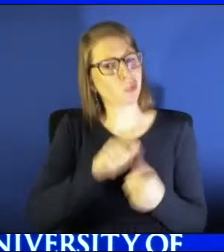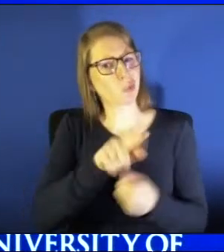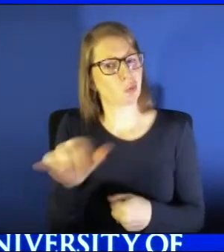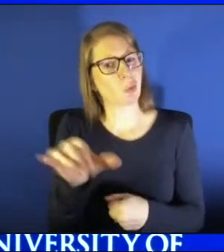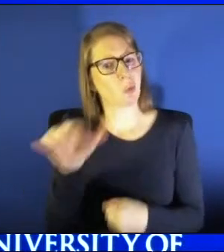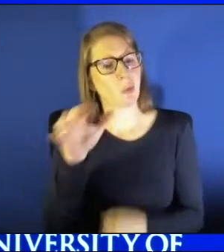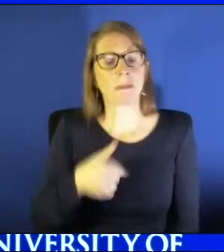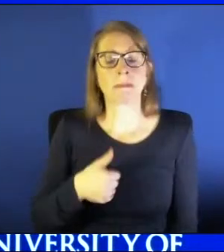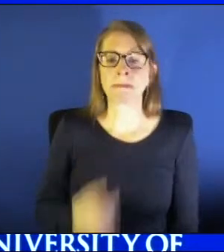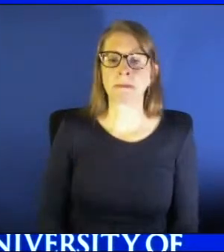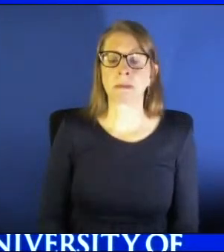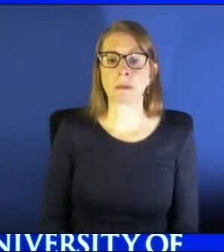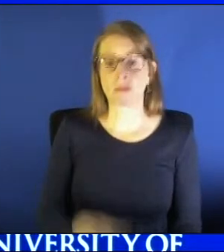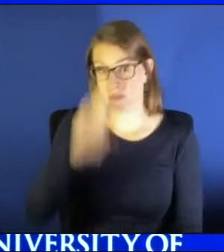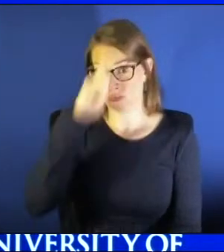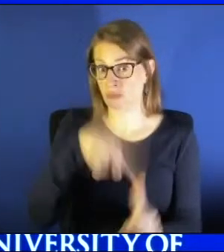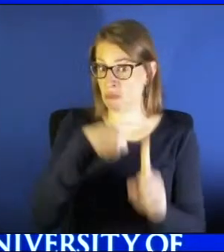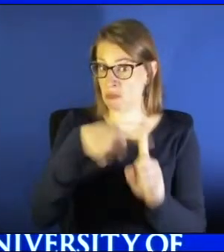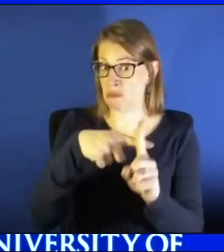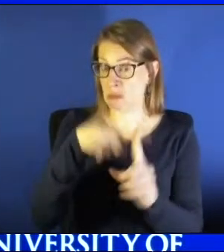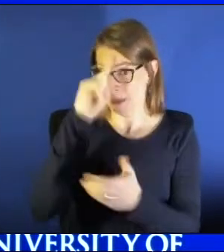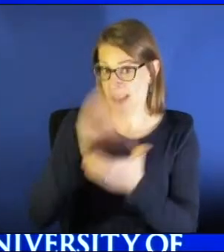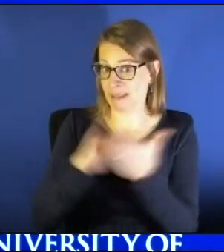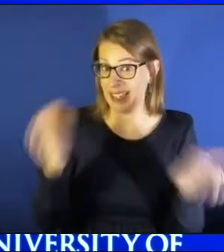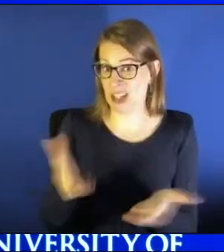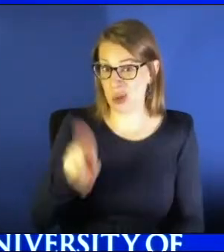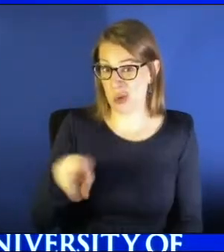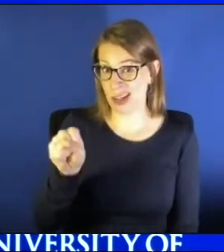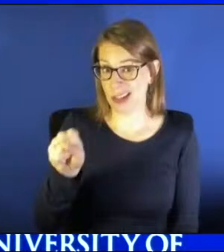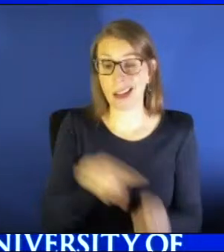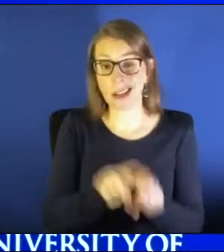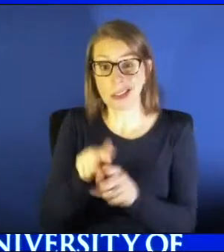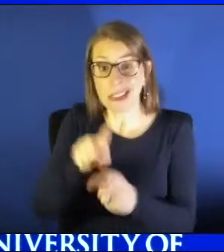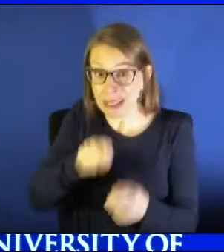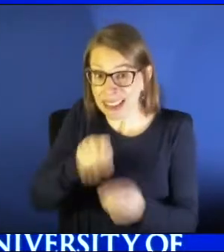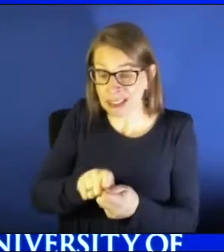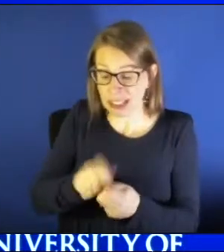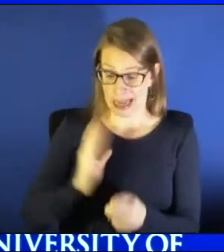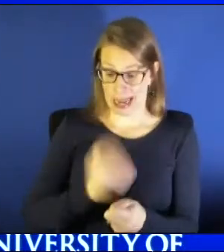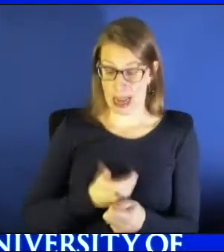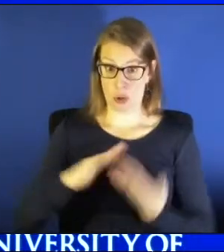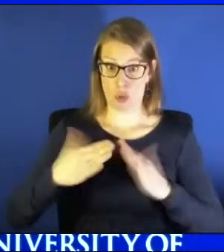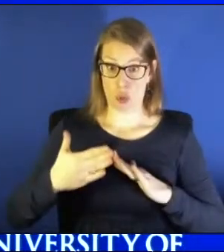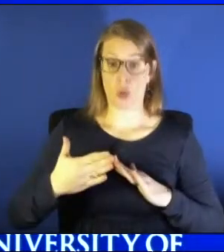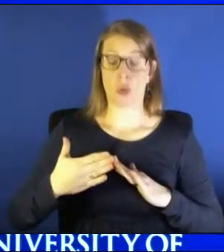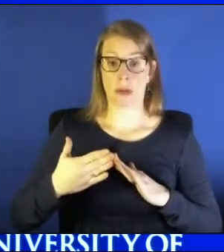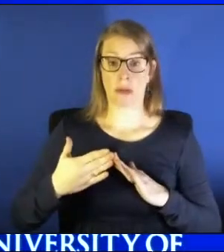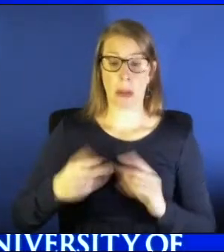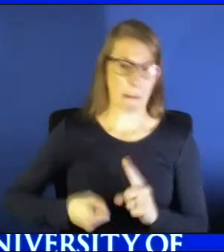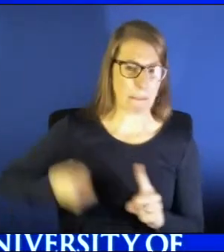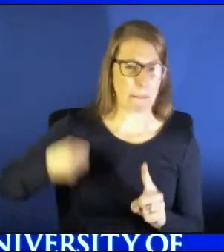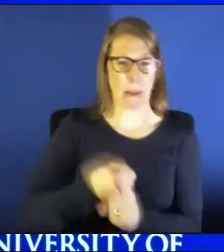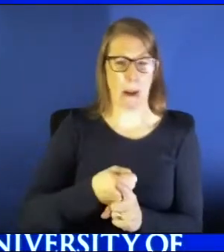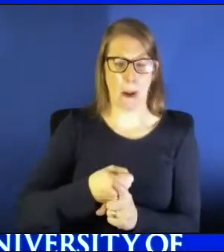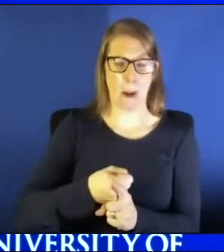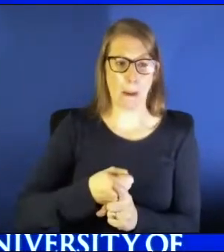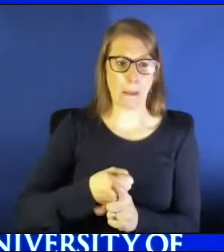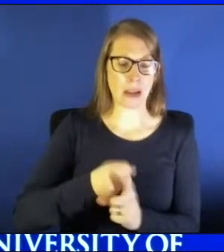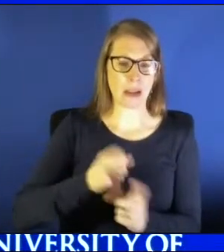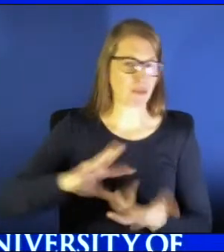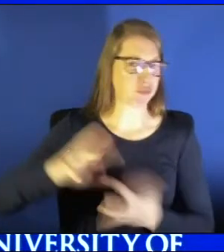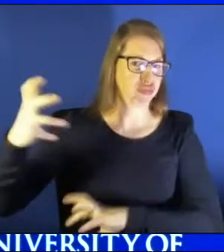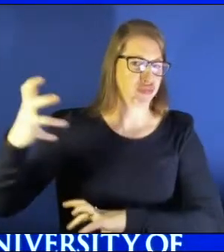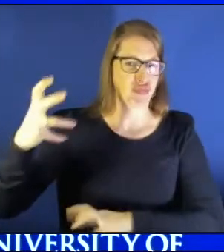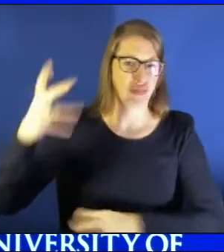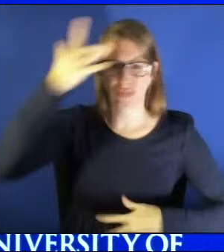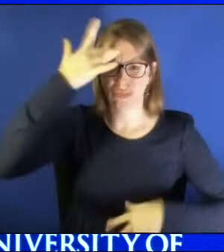are being optimistic and believing that here in the United States, and again, specifically in our community, we won't be hit as hard with a new surge